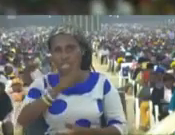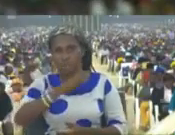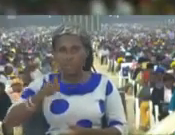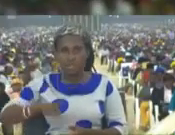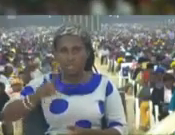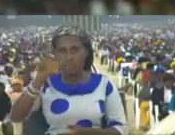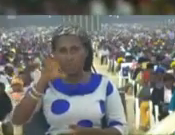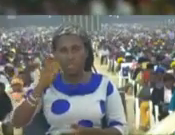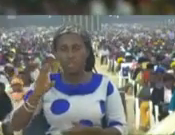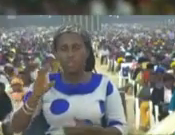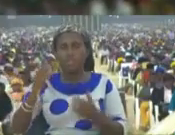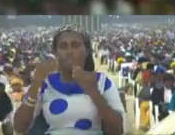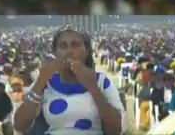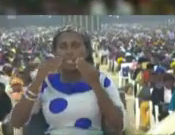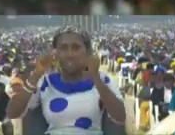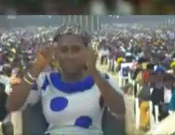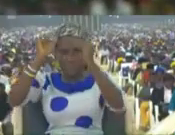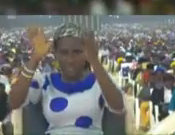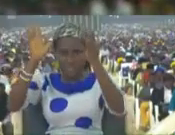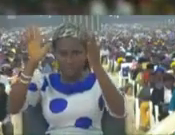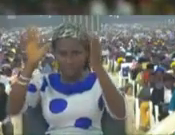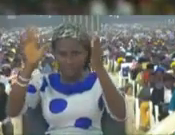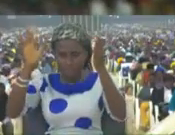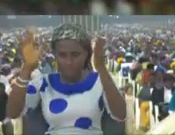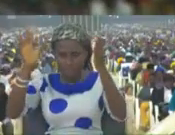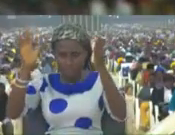Oh, thank you, Father.